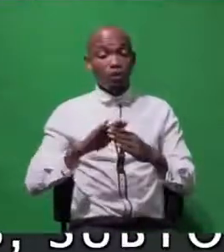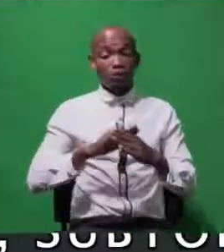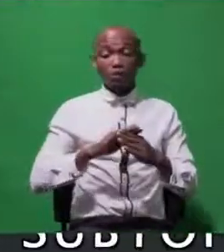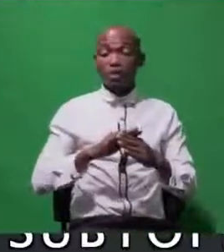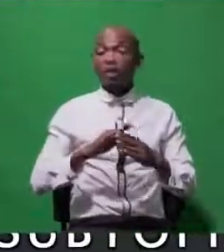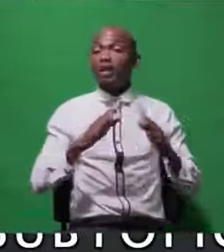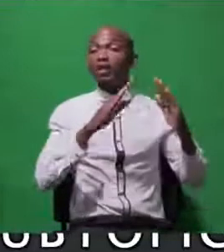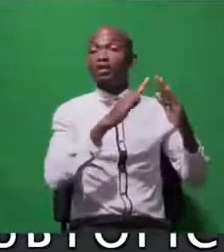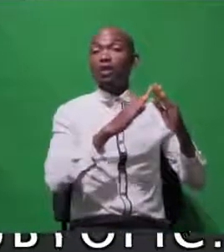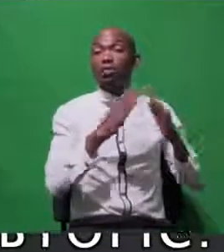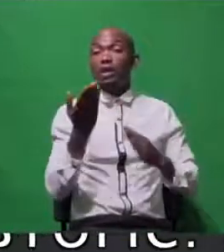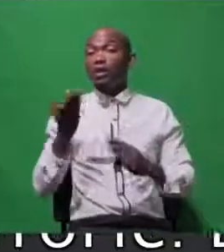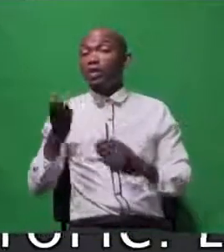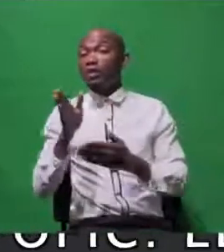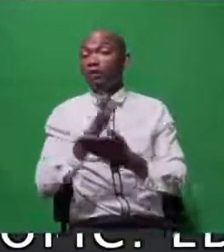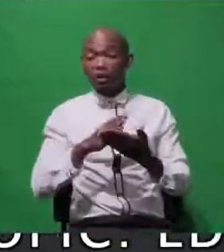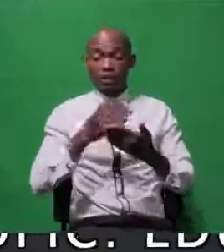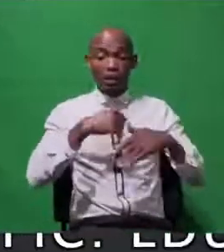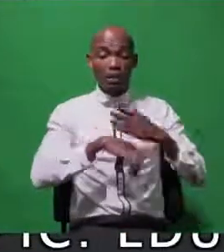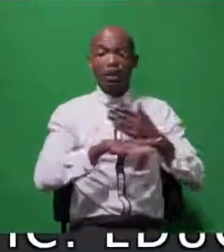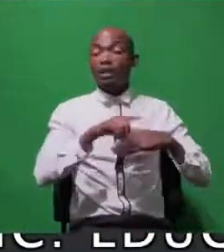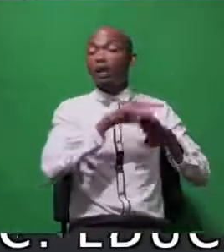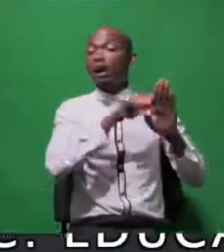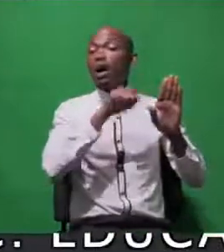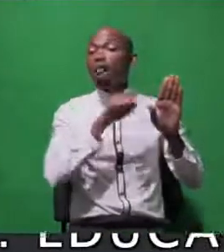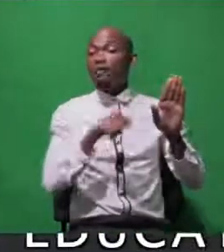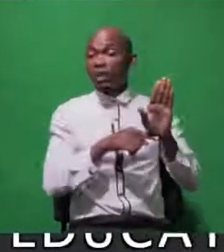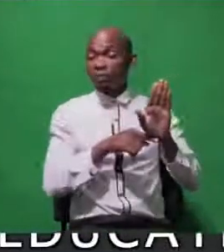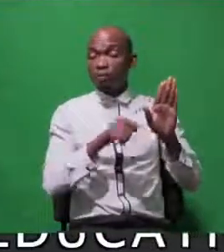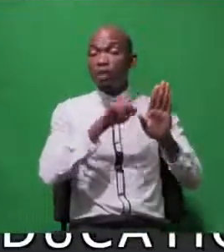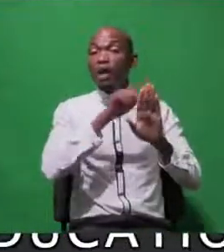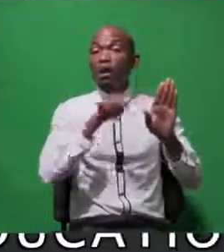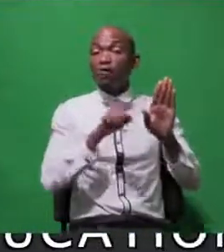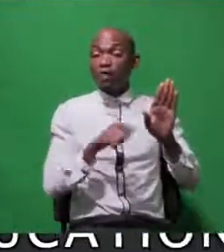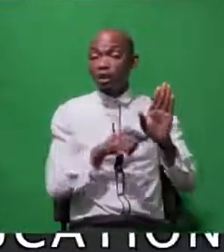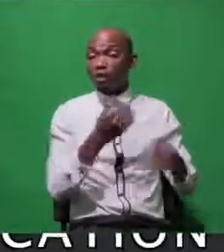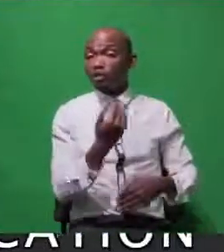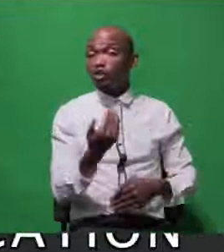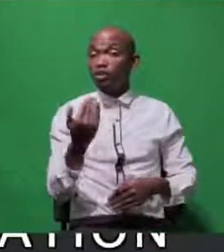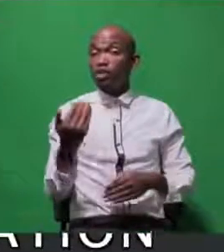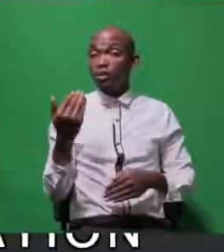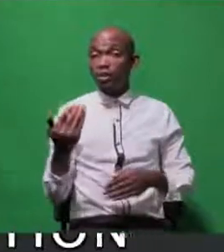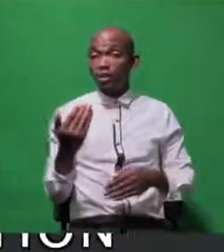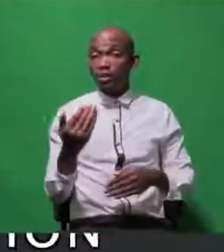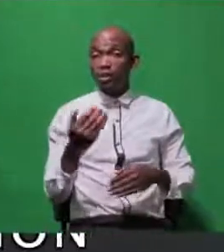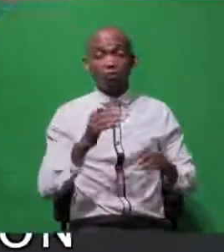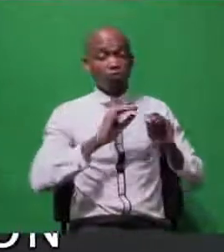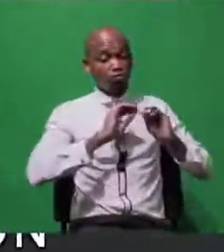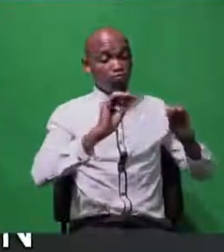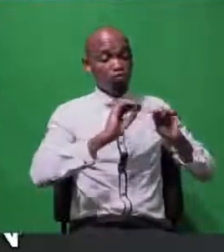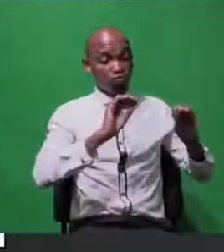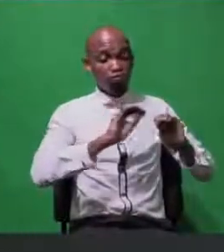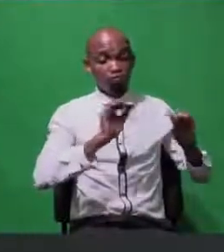at home and other places in Africa. The Africans, children are being taught